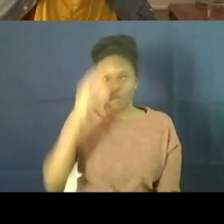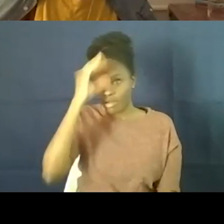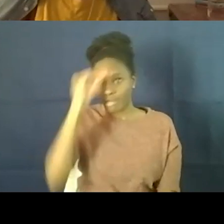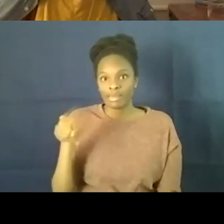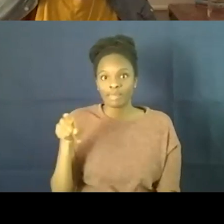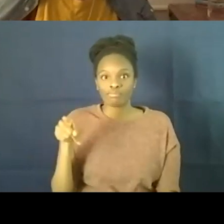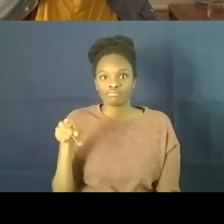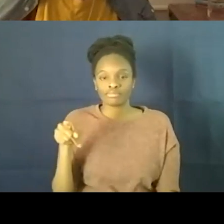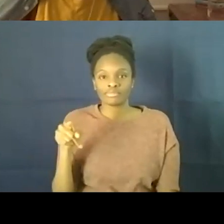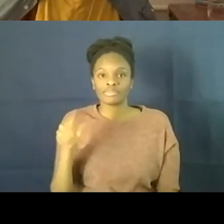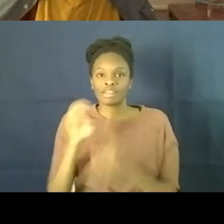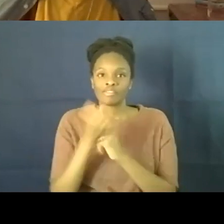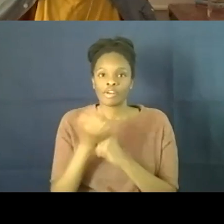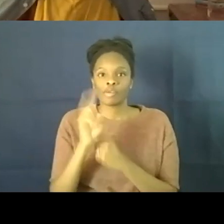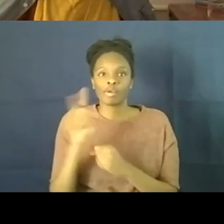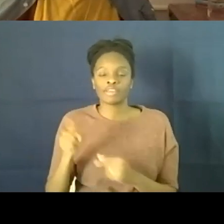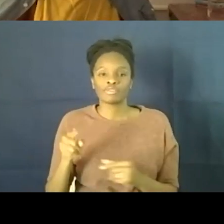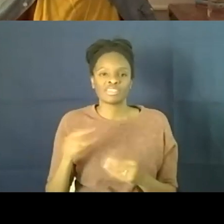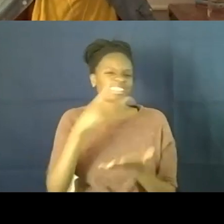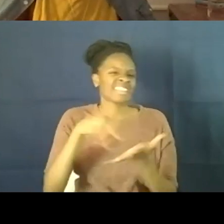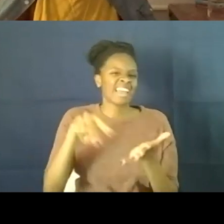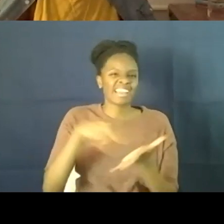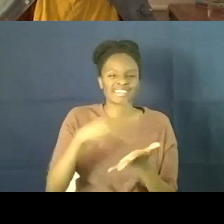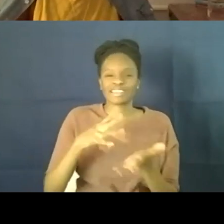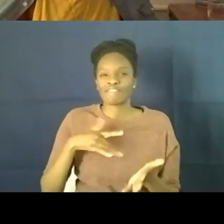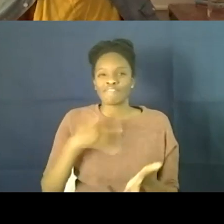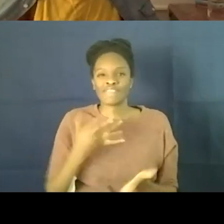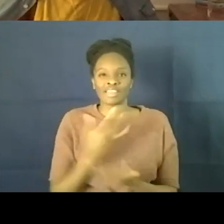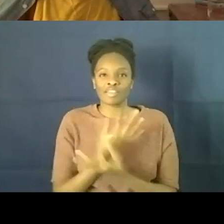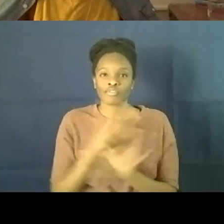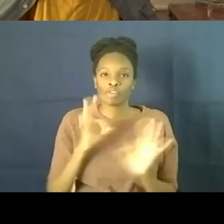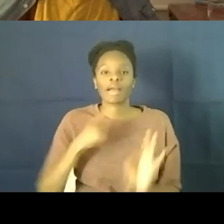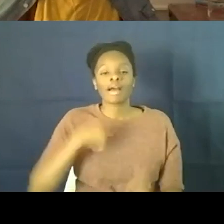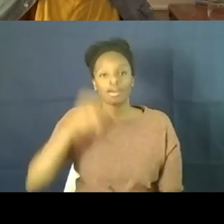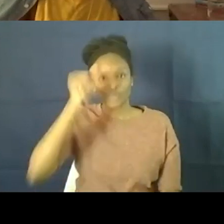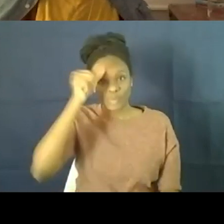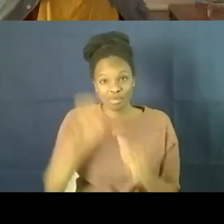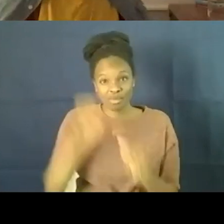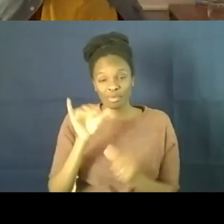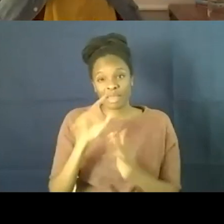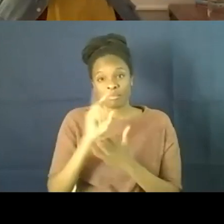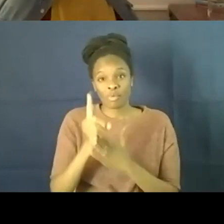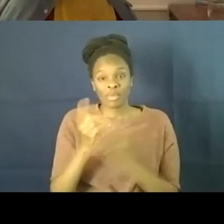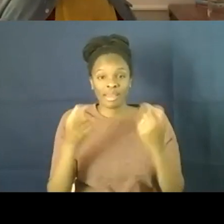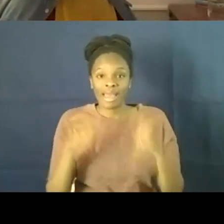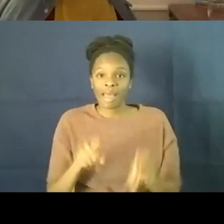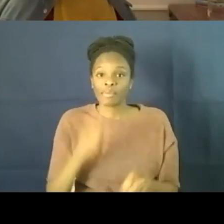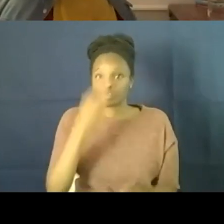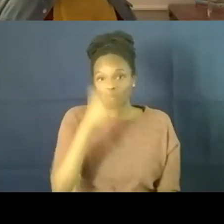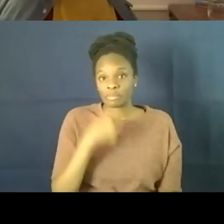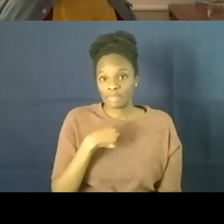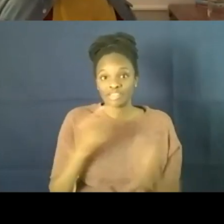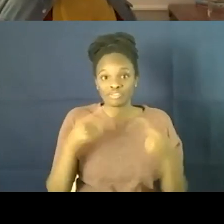environment where he was dancing and he was feeling free. And I was like, I remembered that moment happening for me in college where